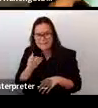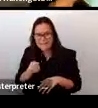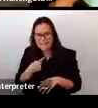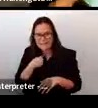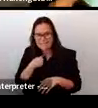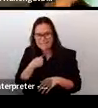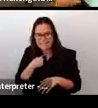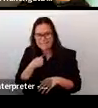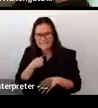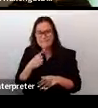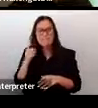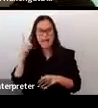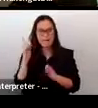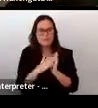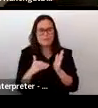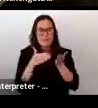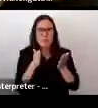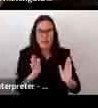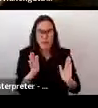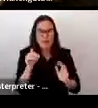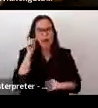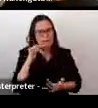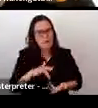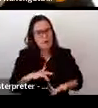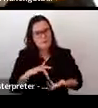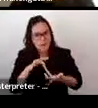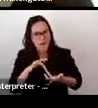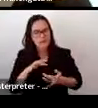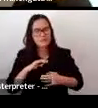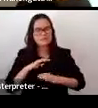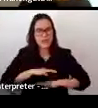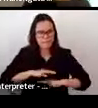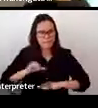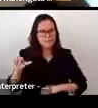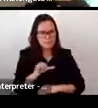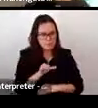polite. And I am being as polite as I can be.